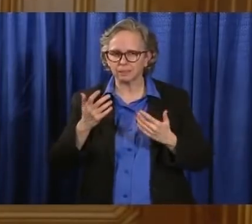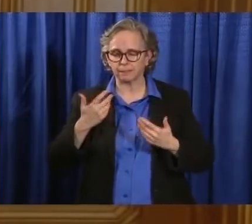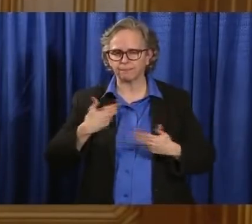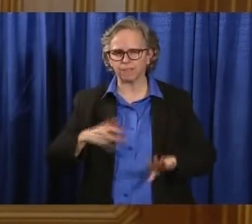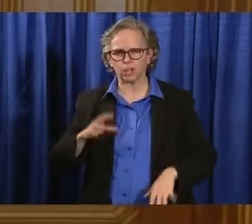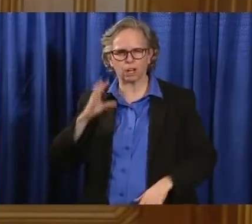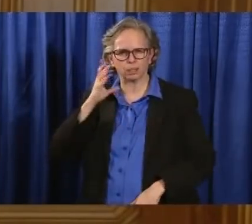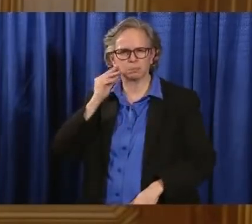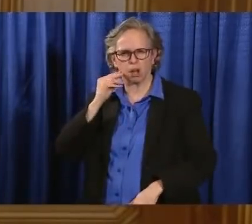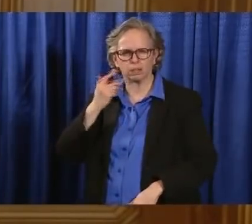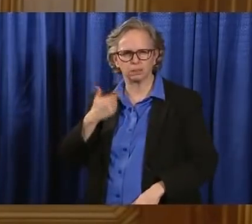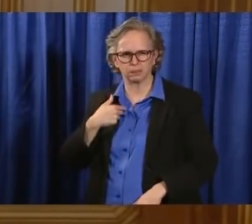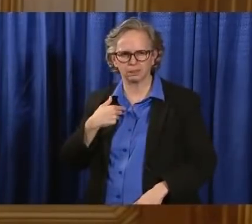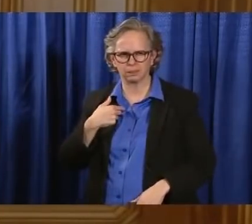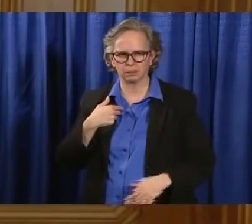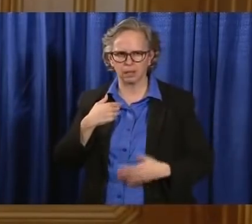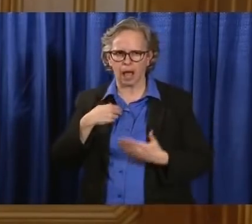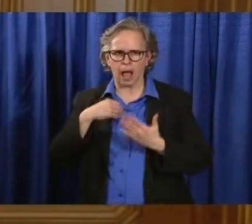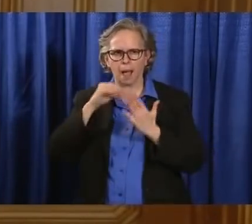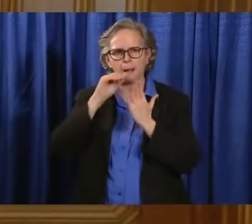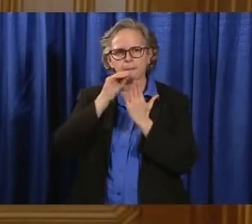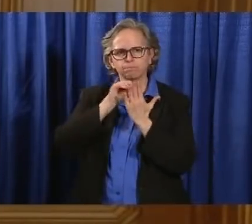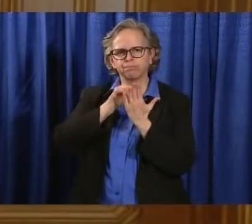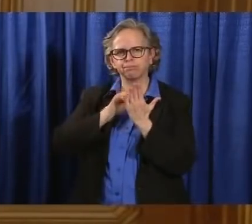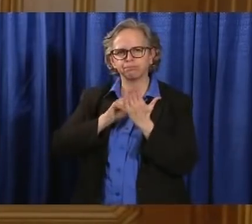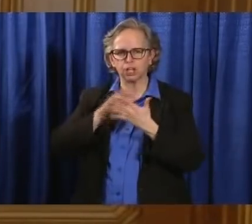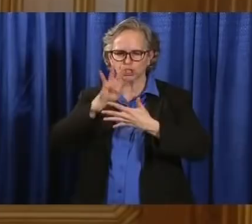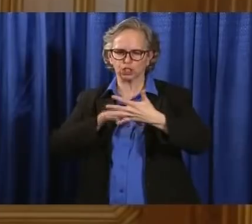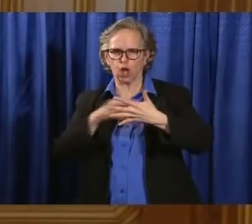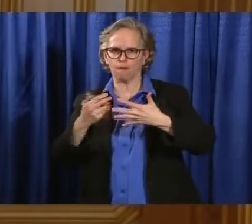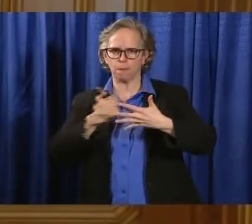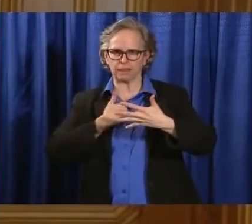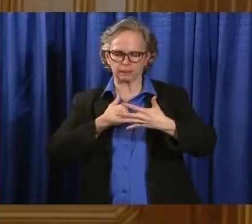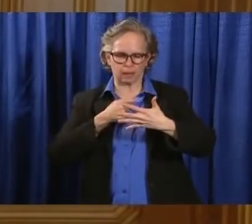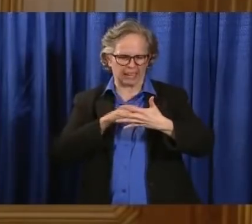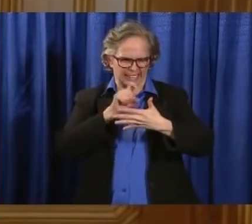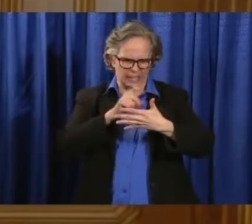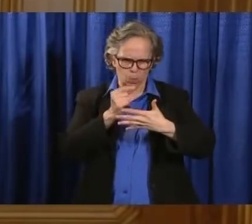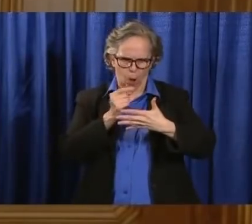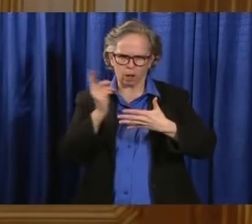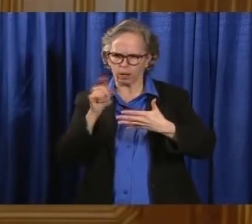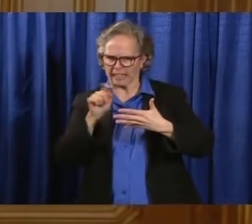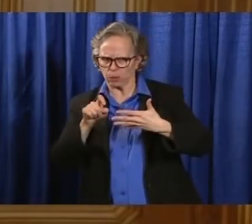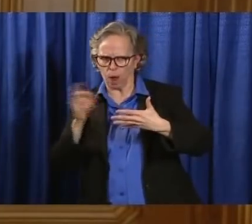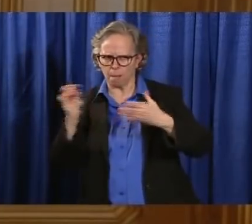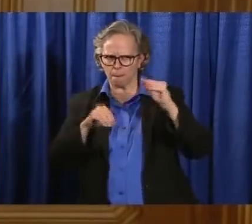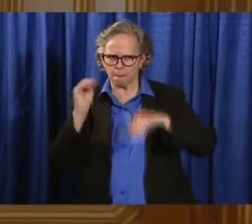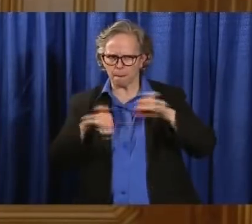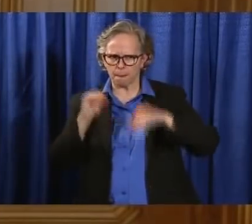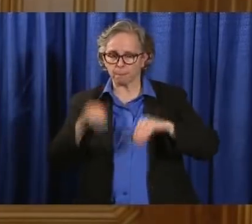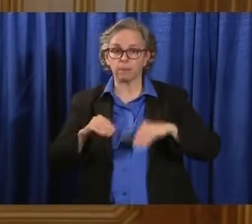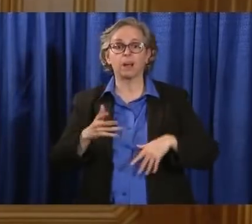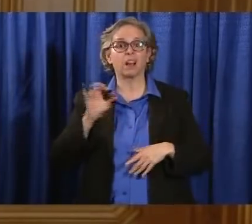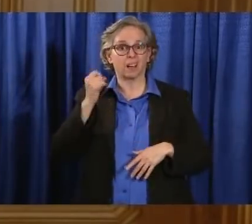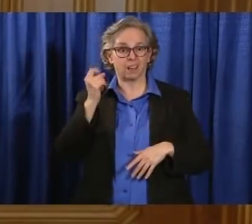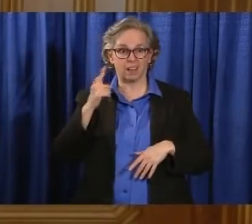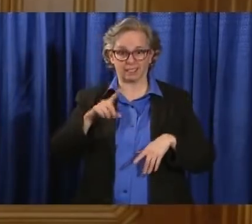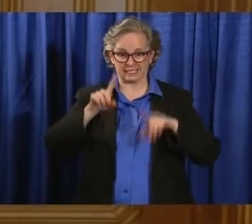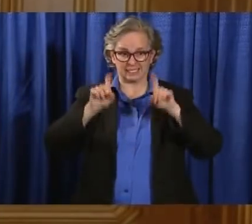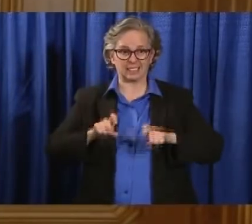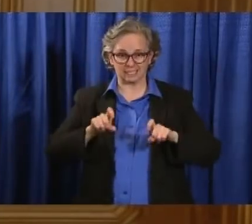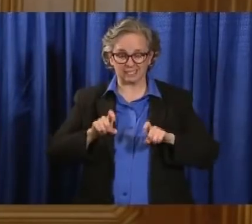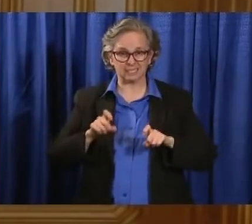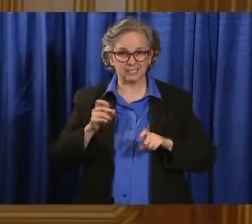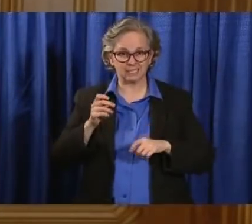at my little chart that I've made for myself here, but when we look at testing, it's not only does a hospital have